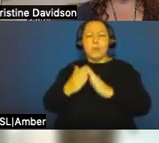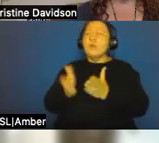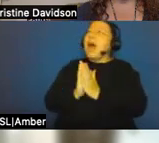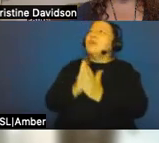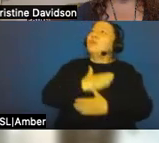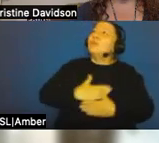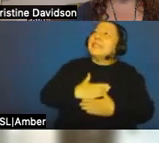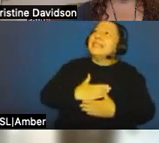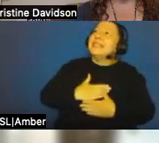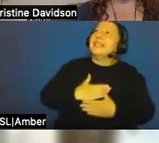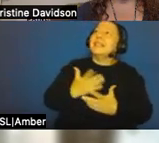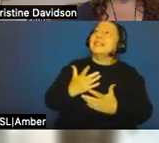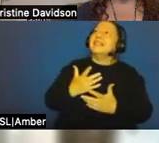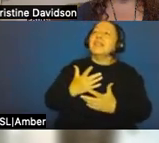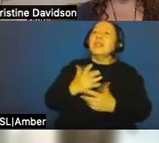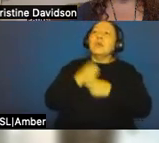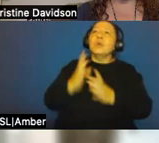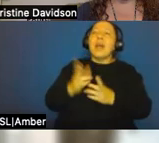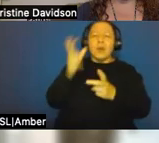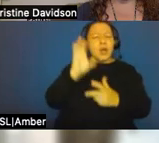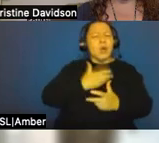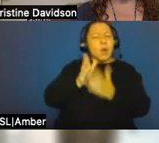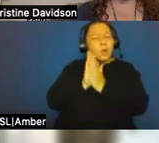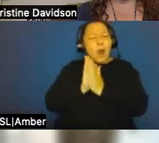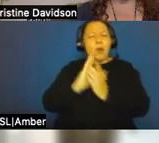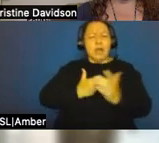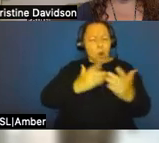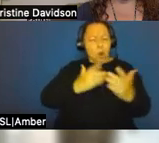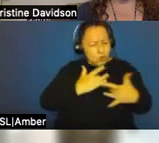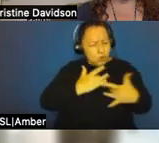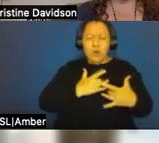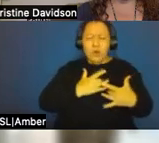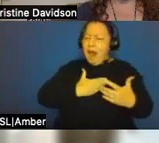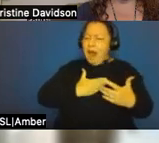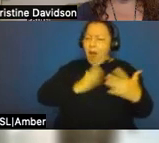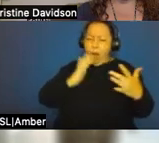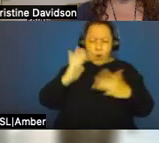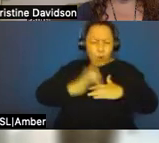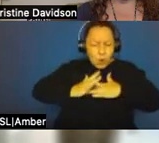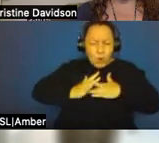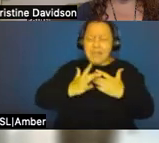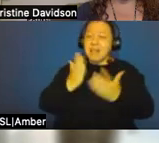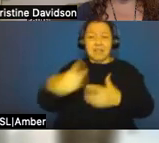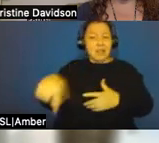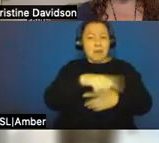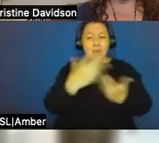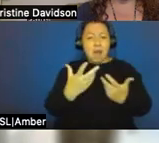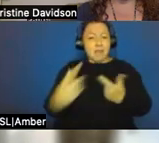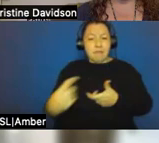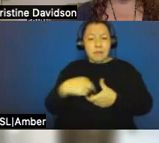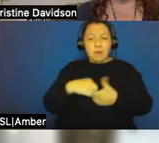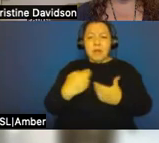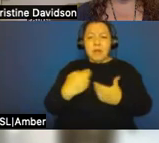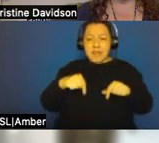of our prayers and our worries and our concerns. Some of us have come into this circle because we're at work today and we signed